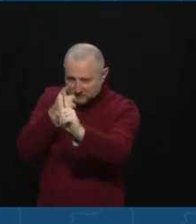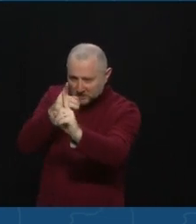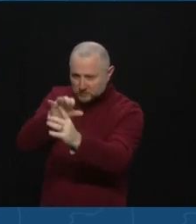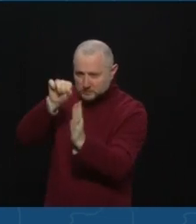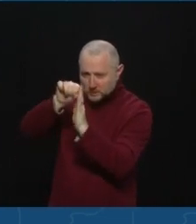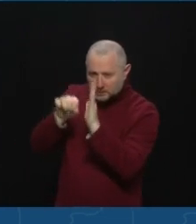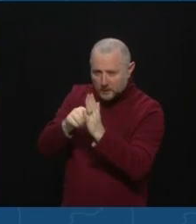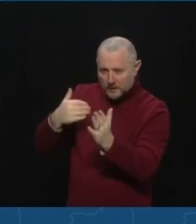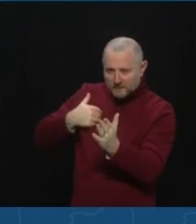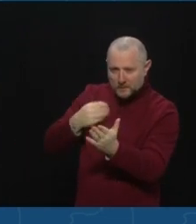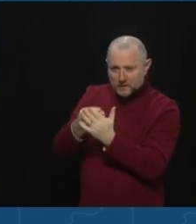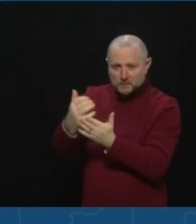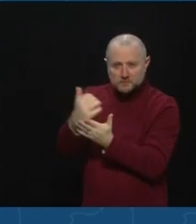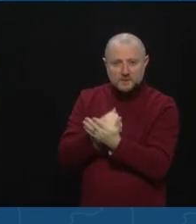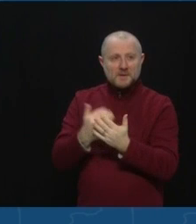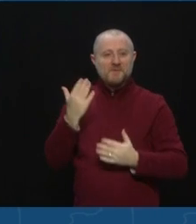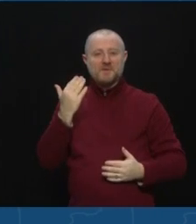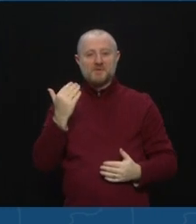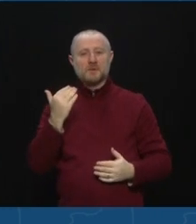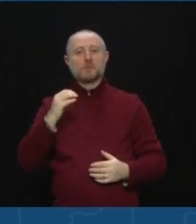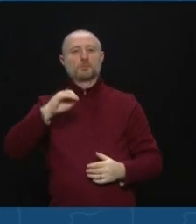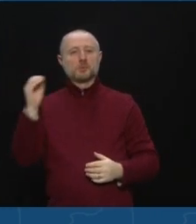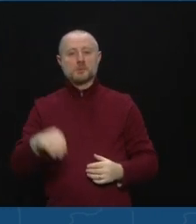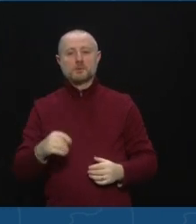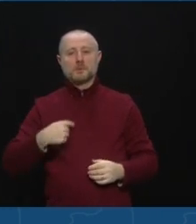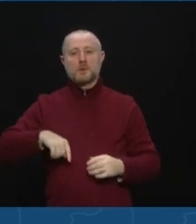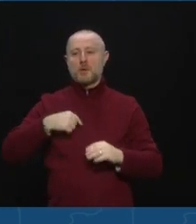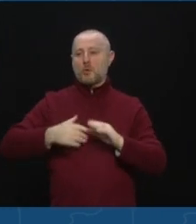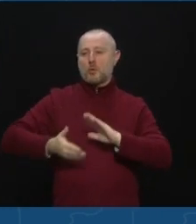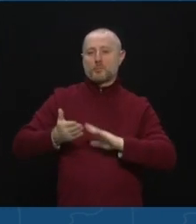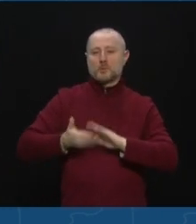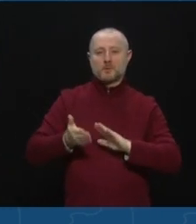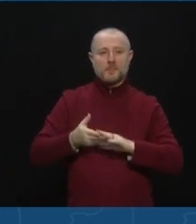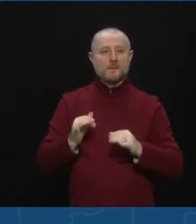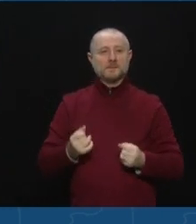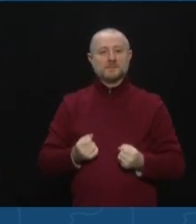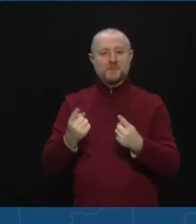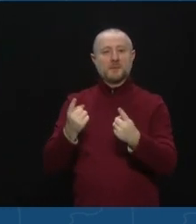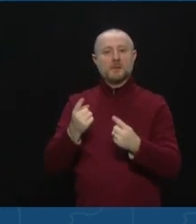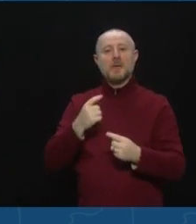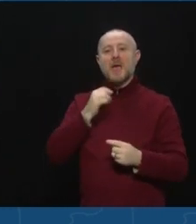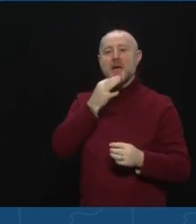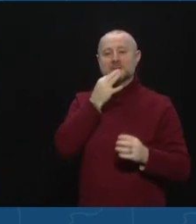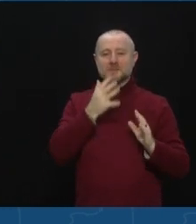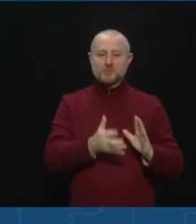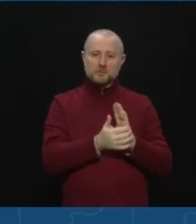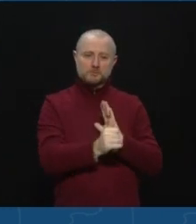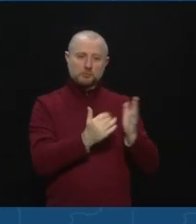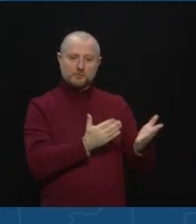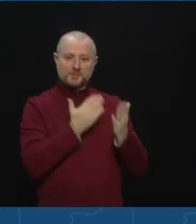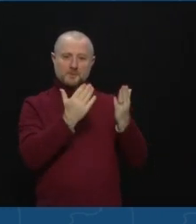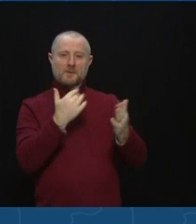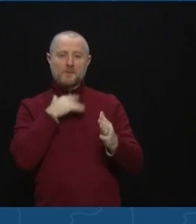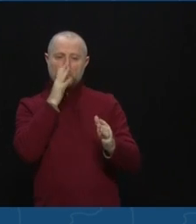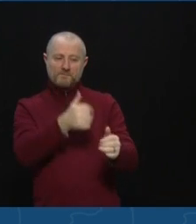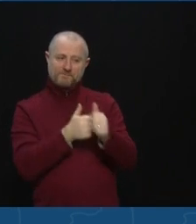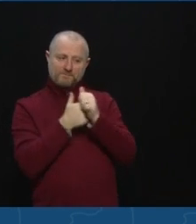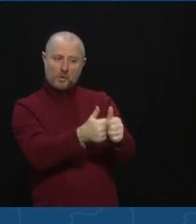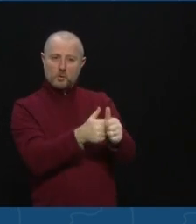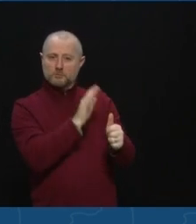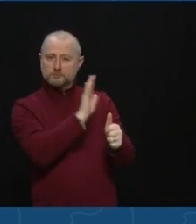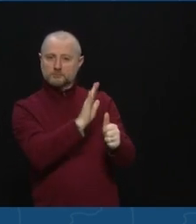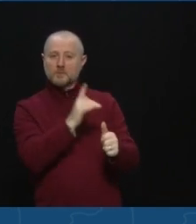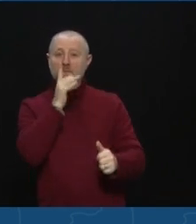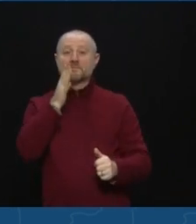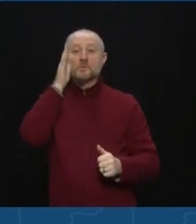least 15% of operating spending. That's what the experts recommend, and it's what we're going to do for the future leaders,